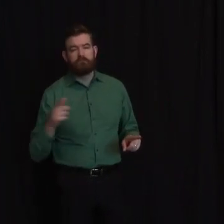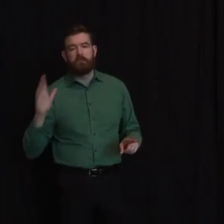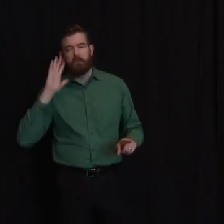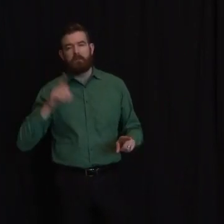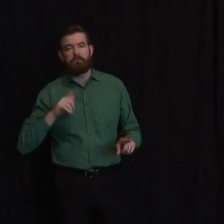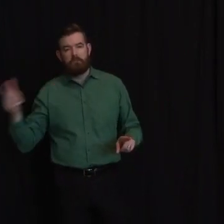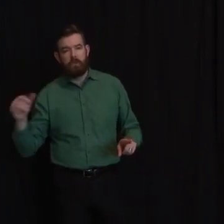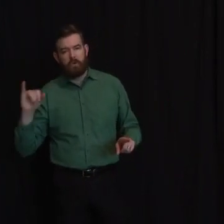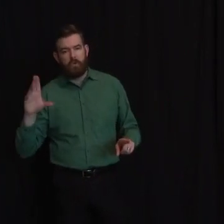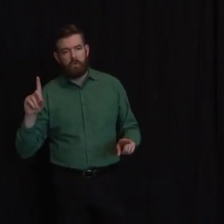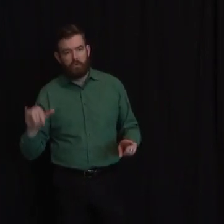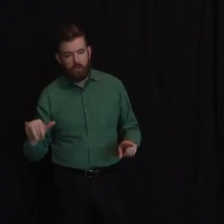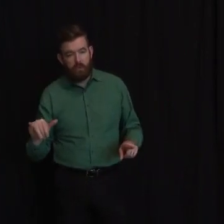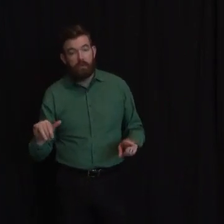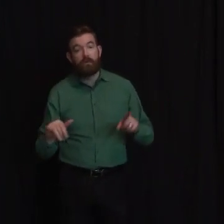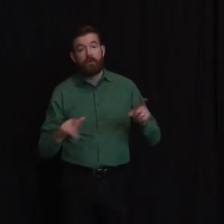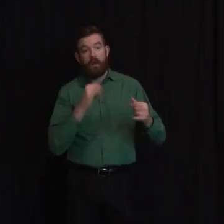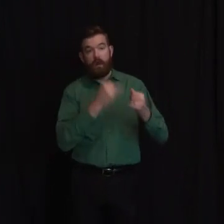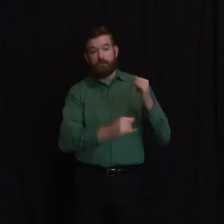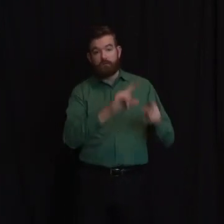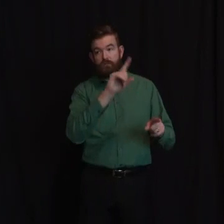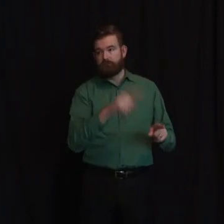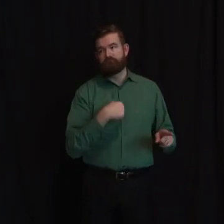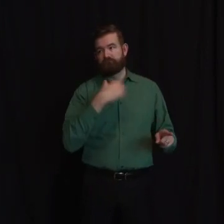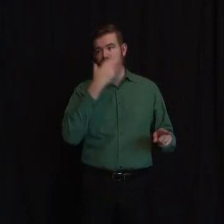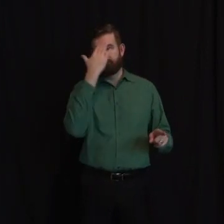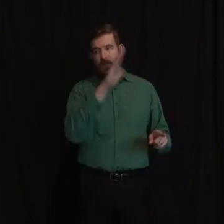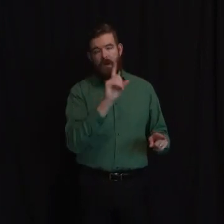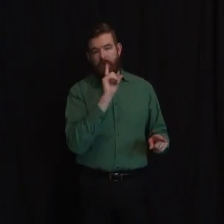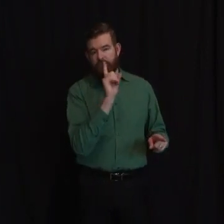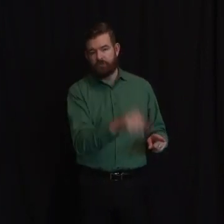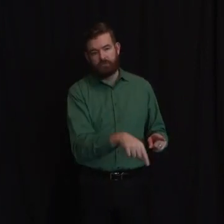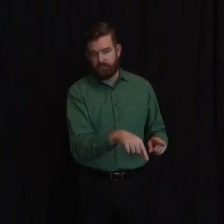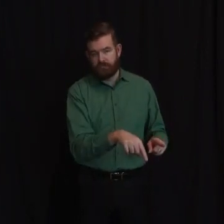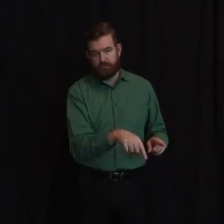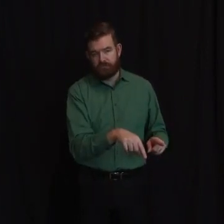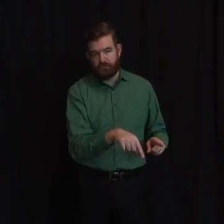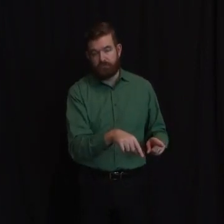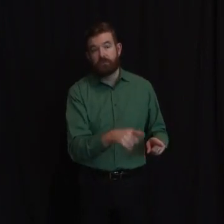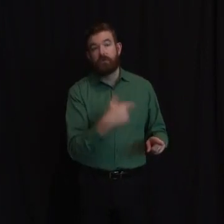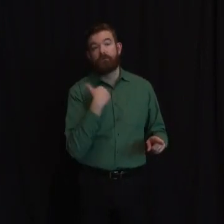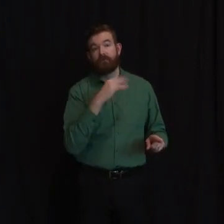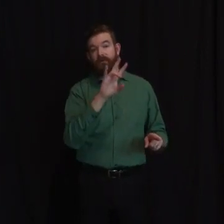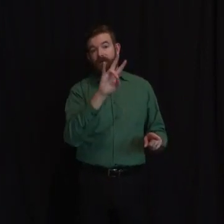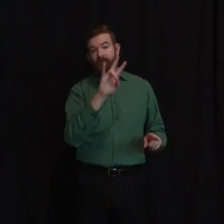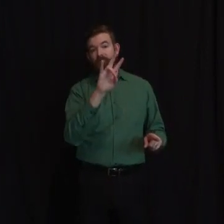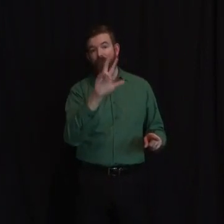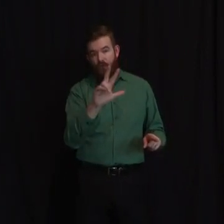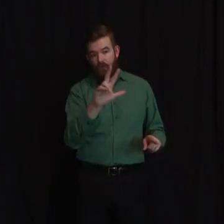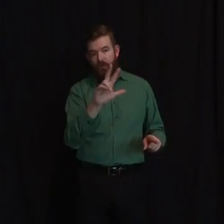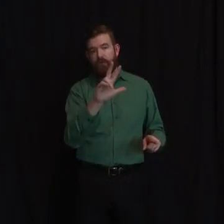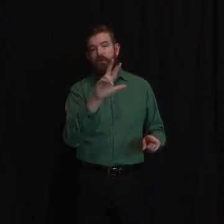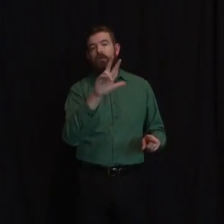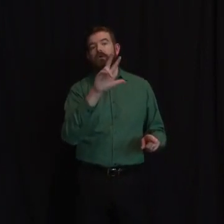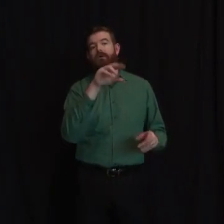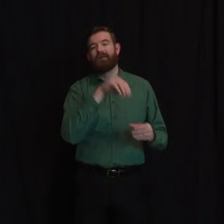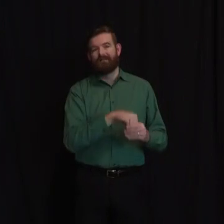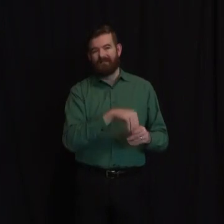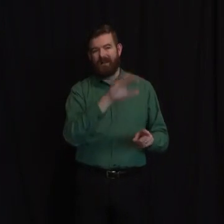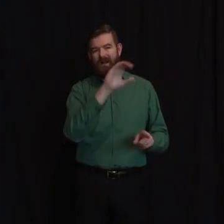On that last question, I don't know the answer to that, but Judy, there are 73 fatalities as we sit here in Camden County of our total, just to